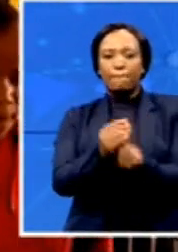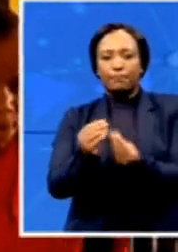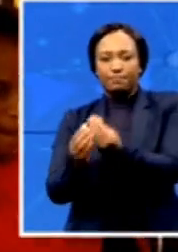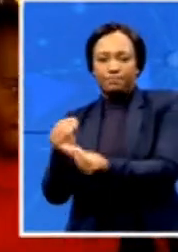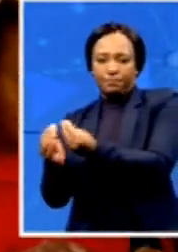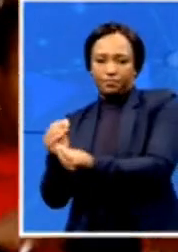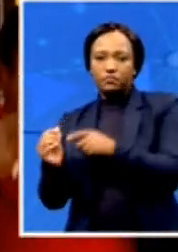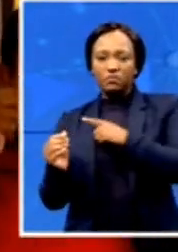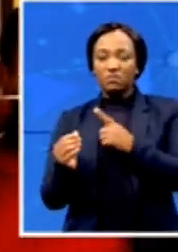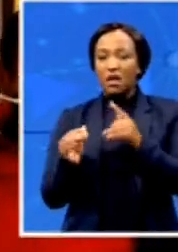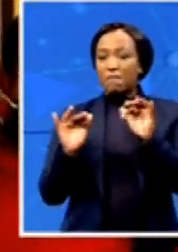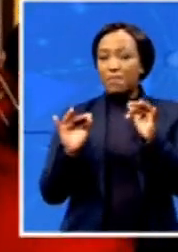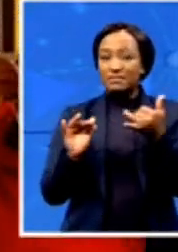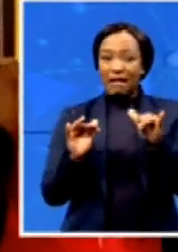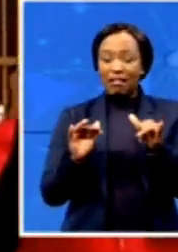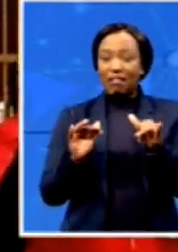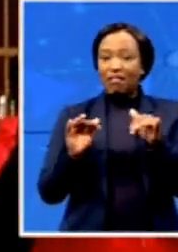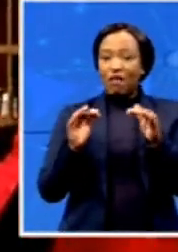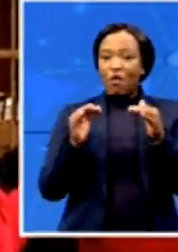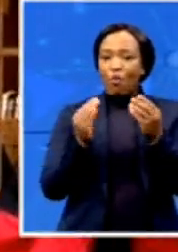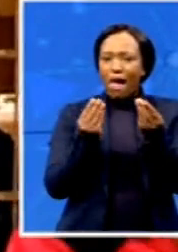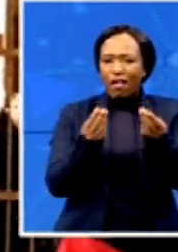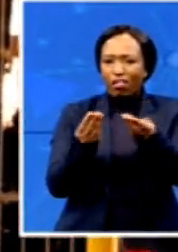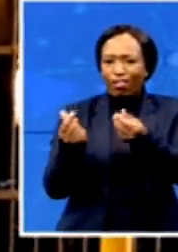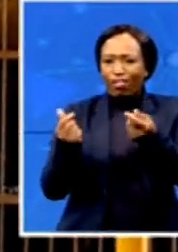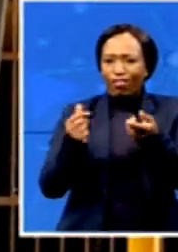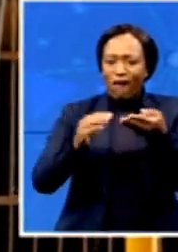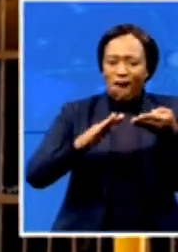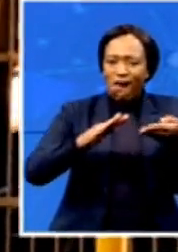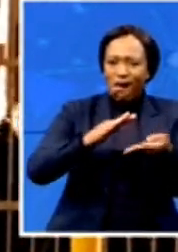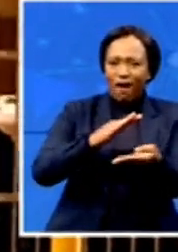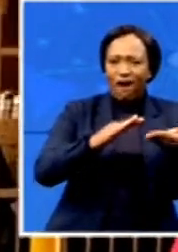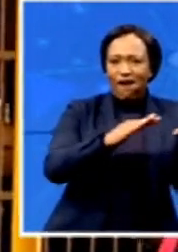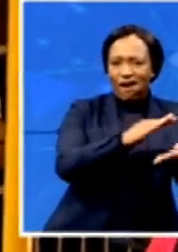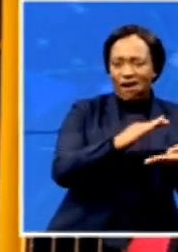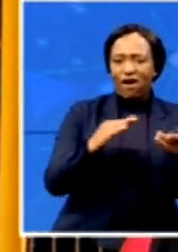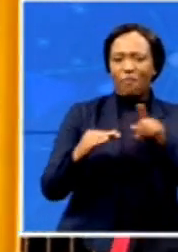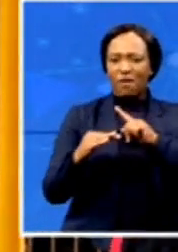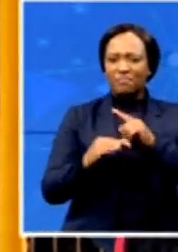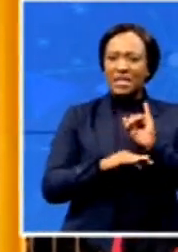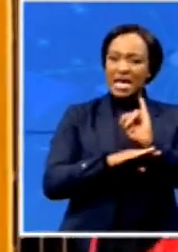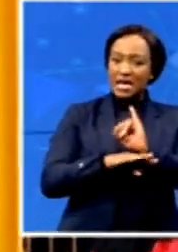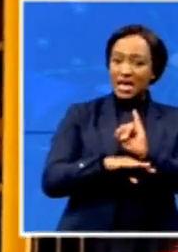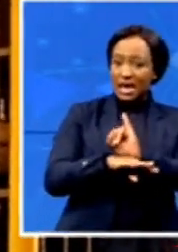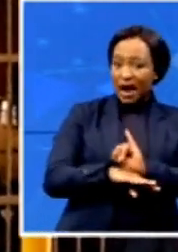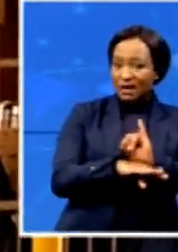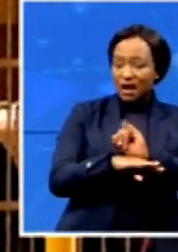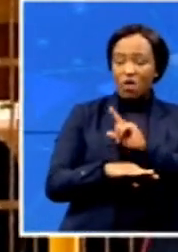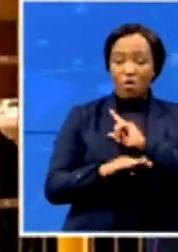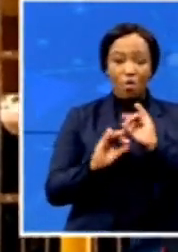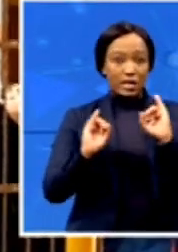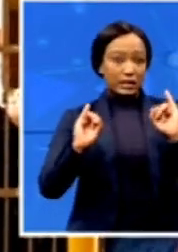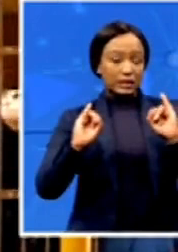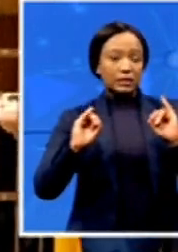rubble because of the extent of the damage at Inanda, which also remains one of the hardest hit areas, with a lot of